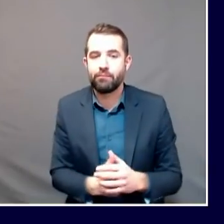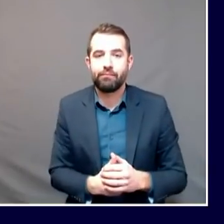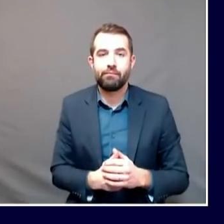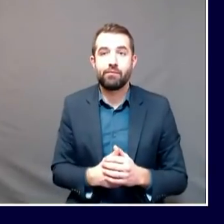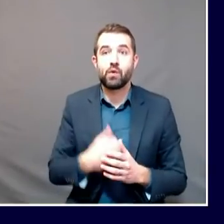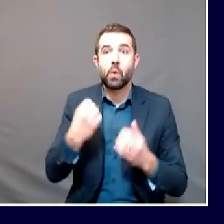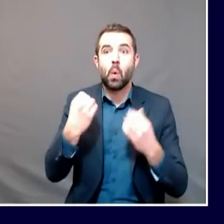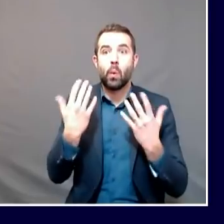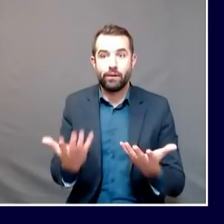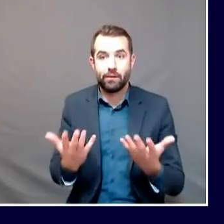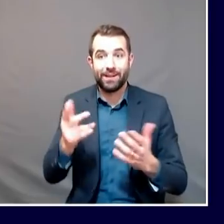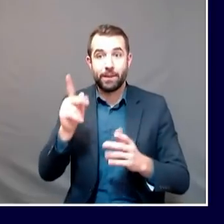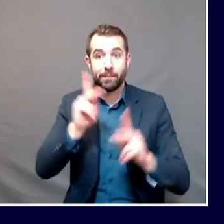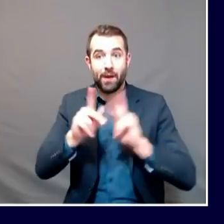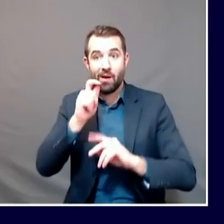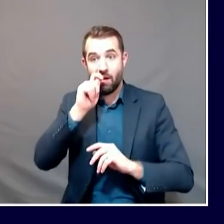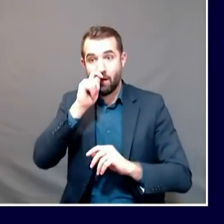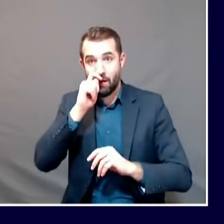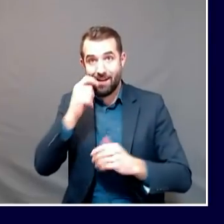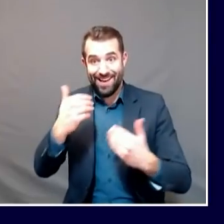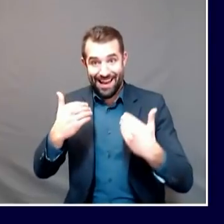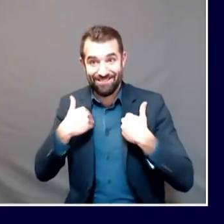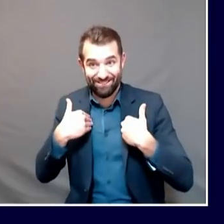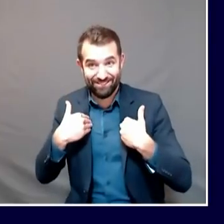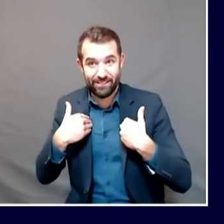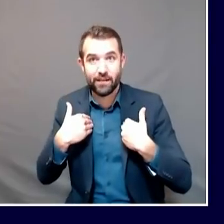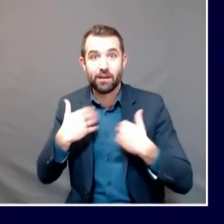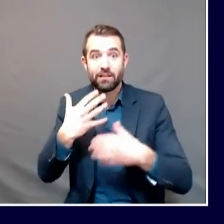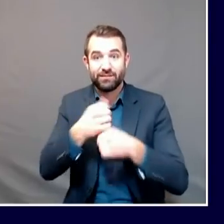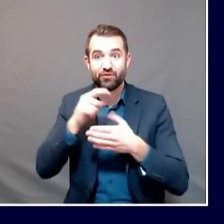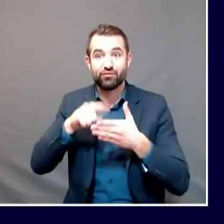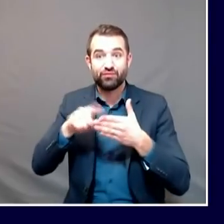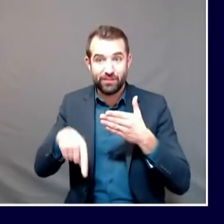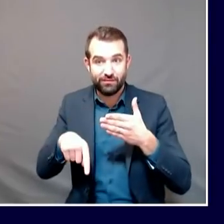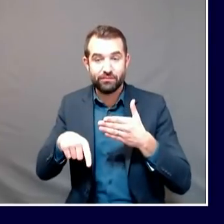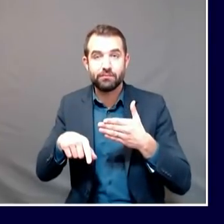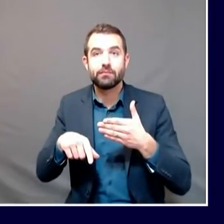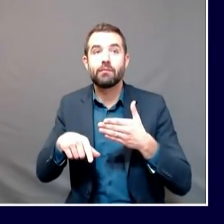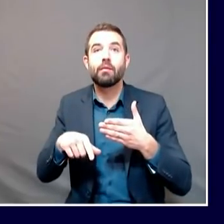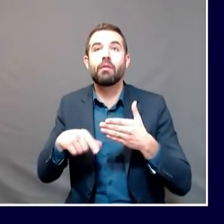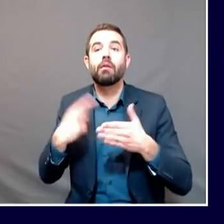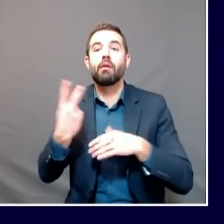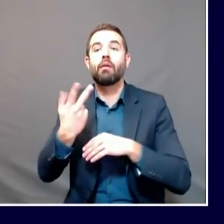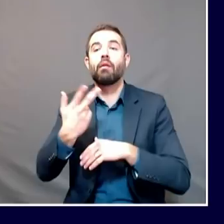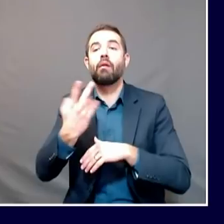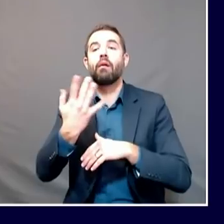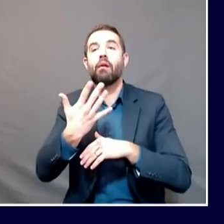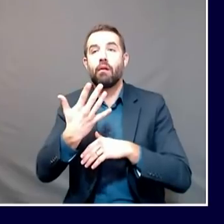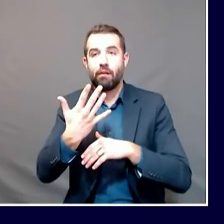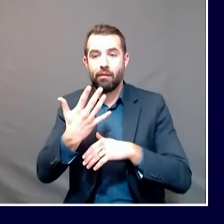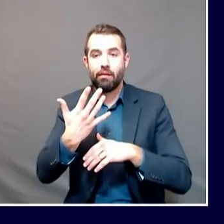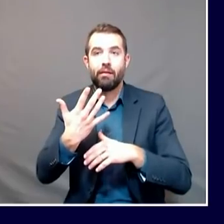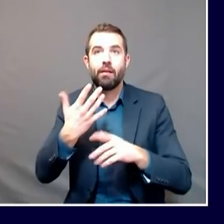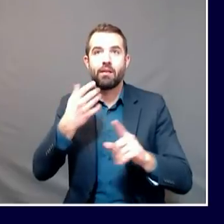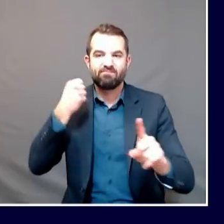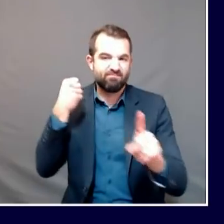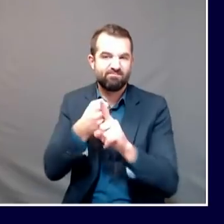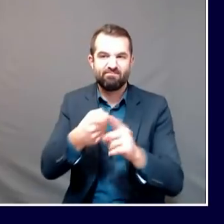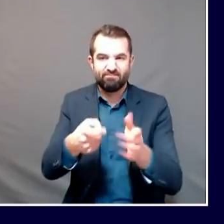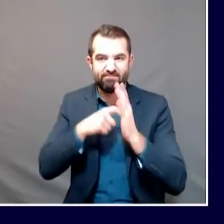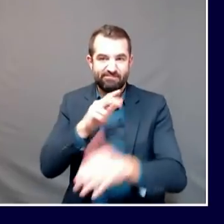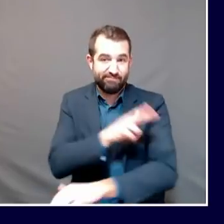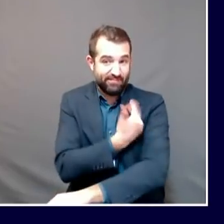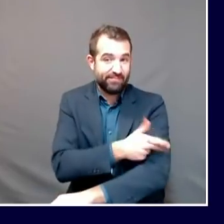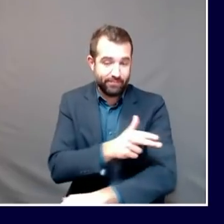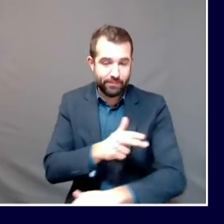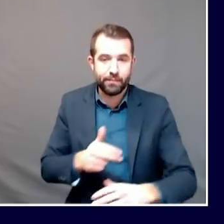diagnosed and when their illness progresses such that they need hospitalization. We are still not at the point where a field